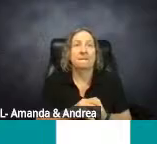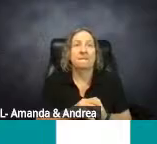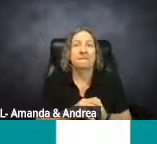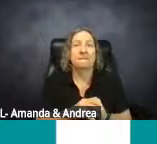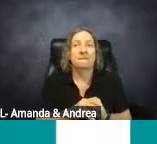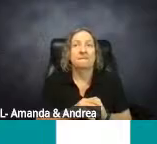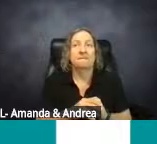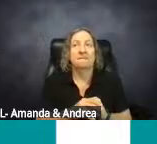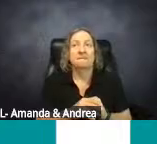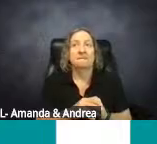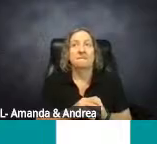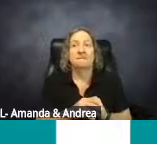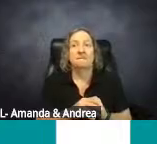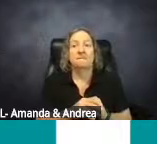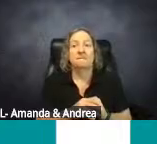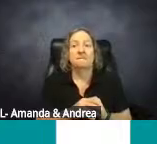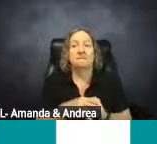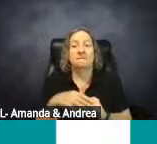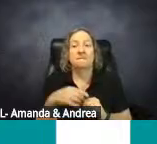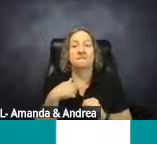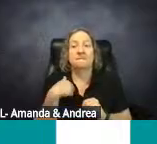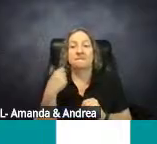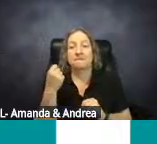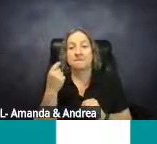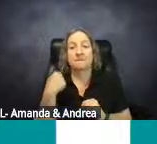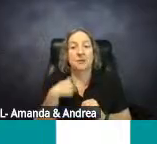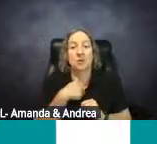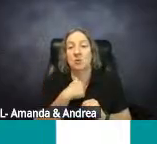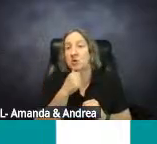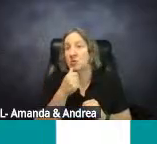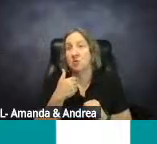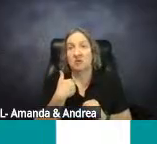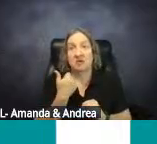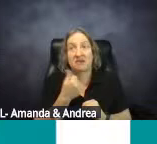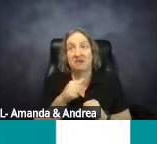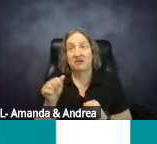And I am under the impression that we do not have